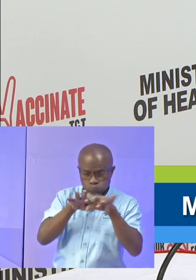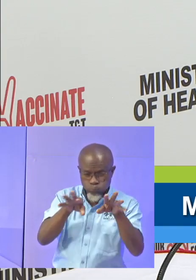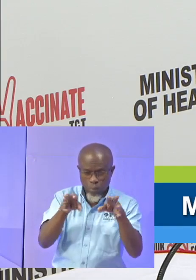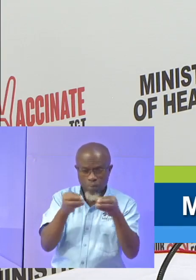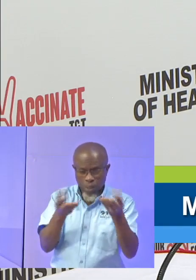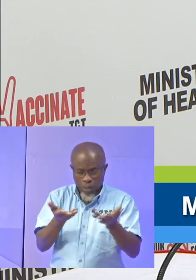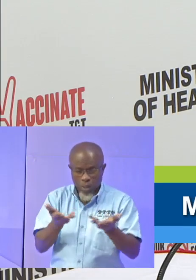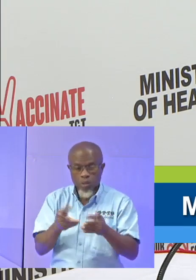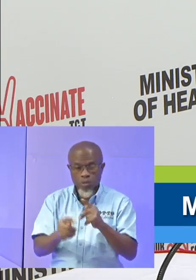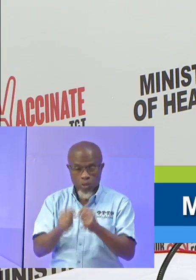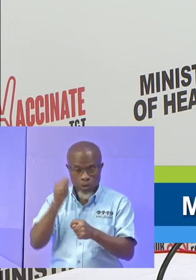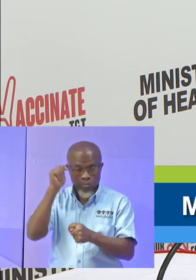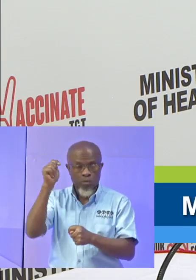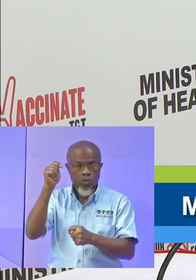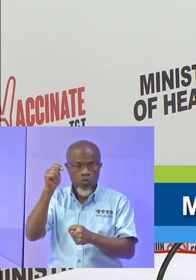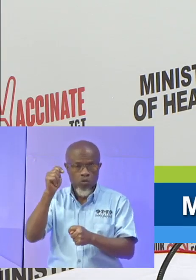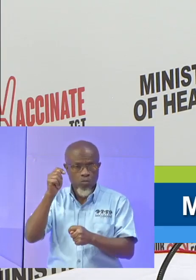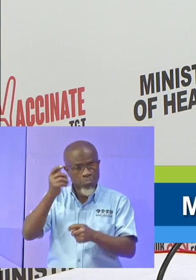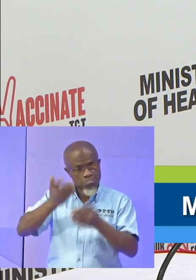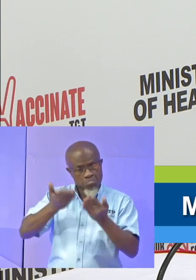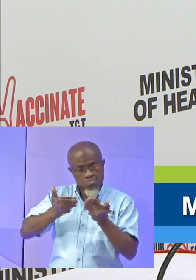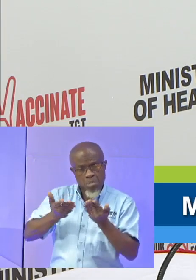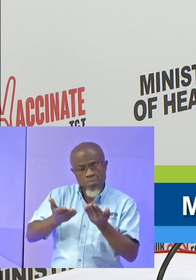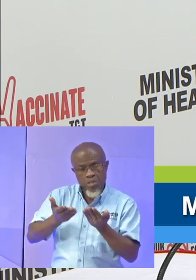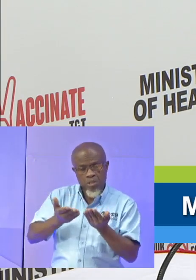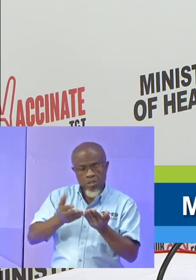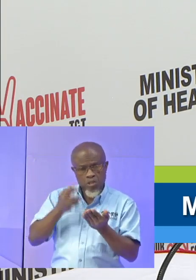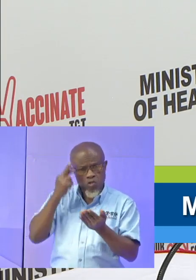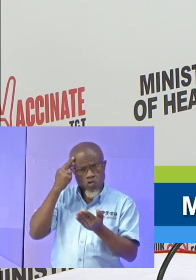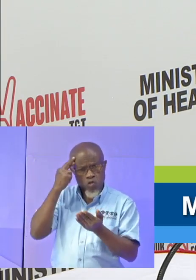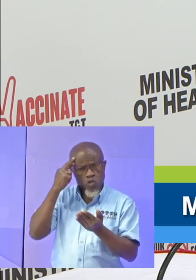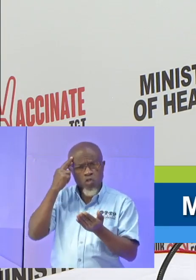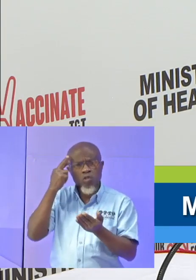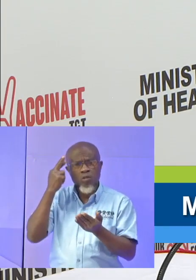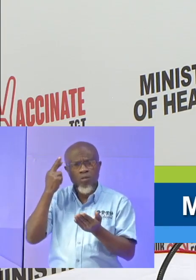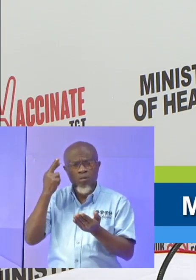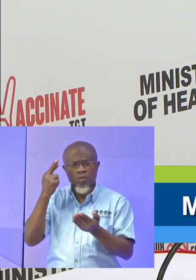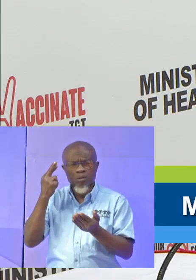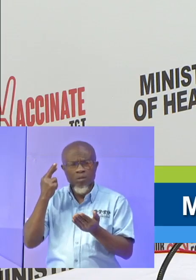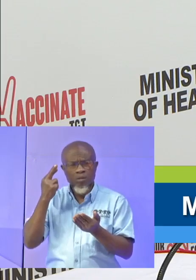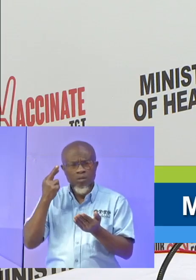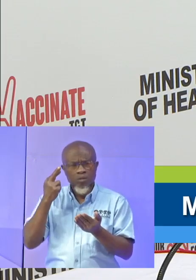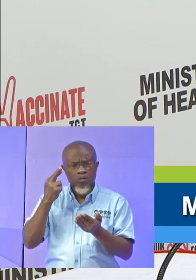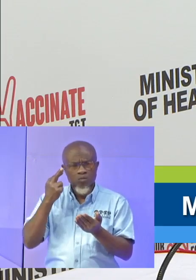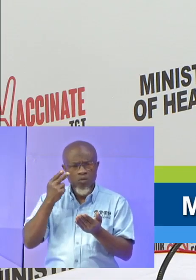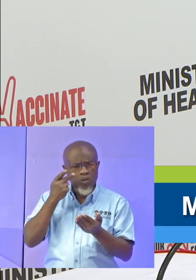of the reasons why also, apart from vaccination, that hospitalizations are decreasing?